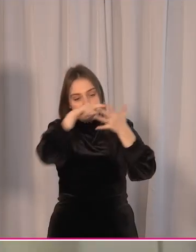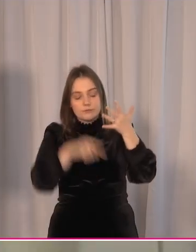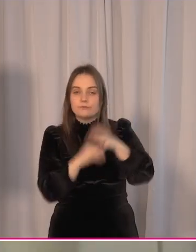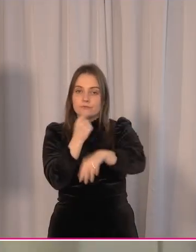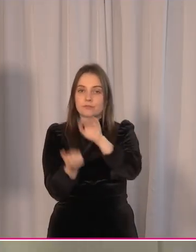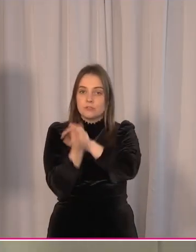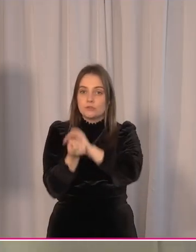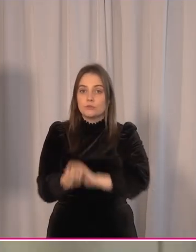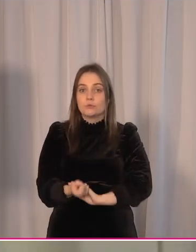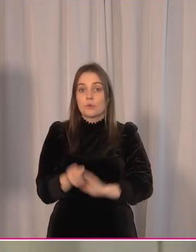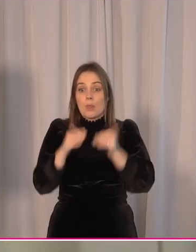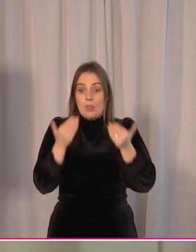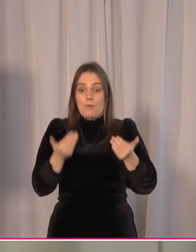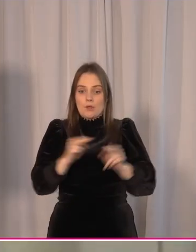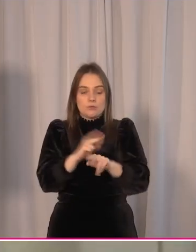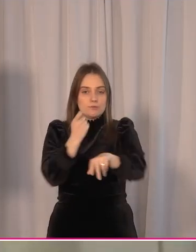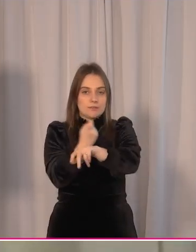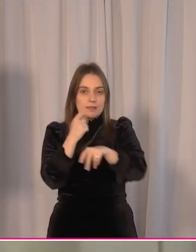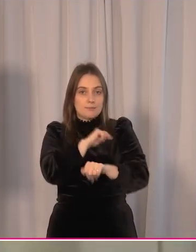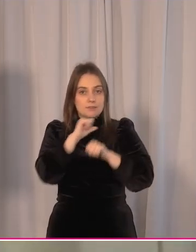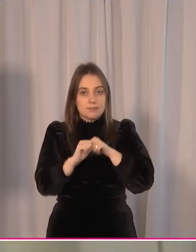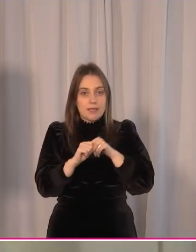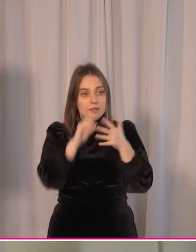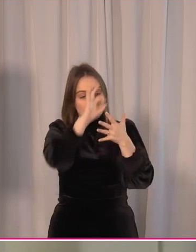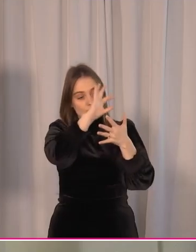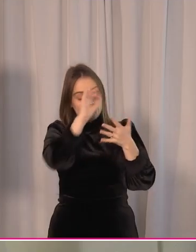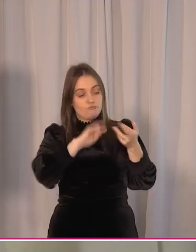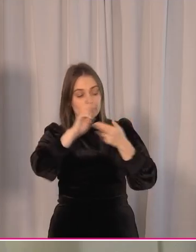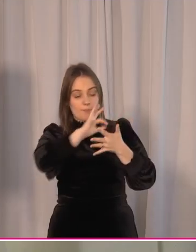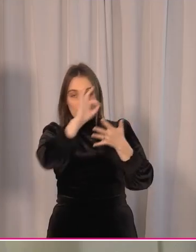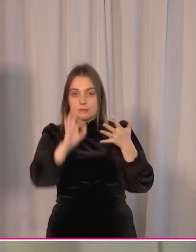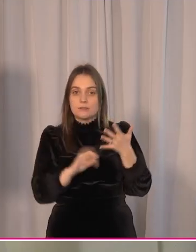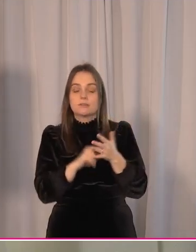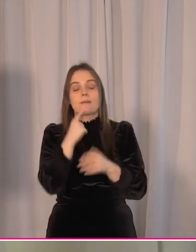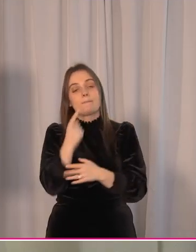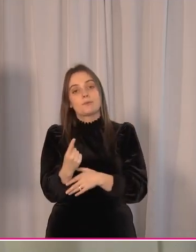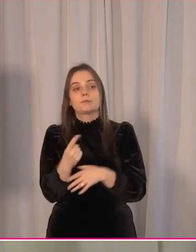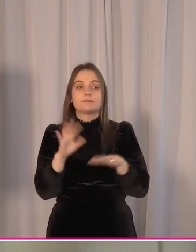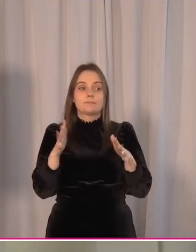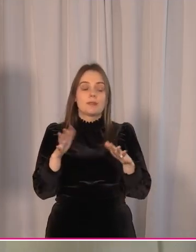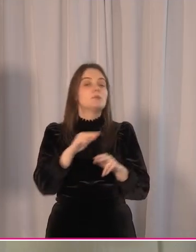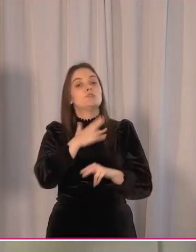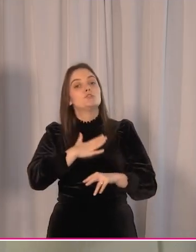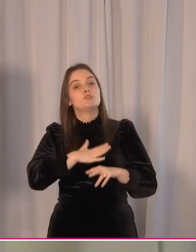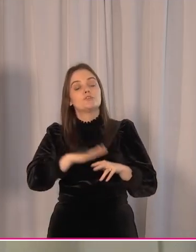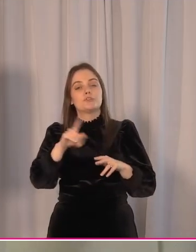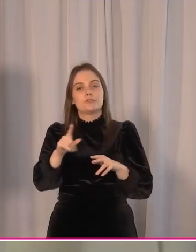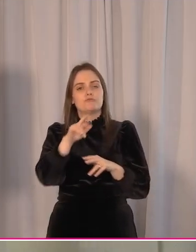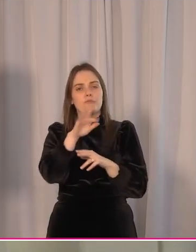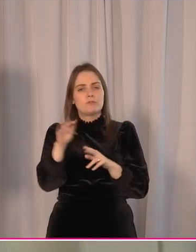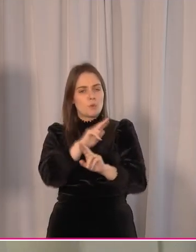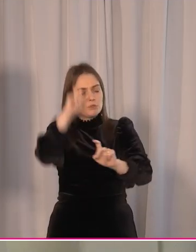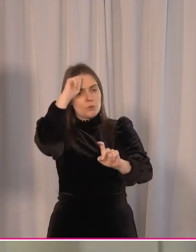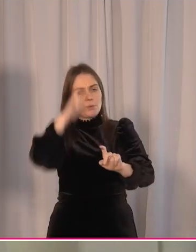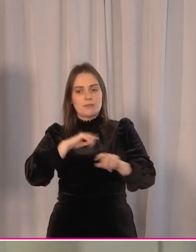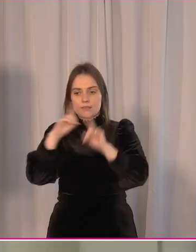And I don't think we have the time, unfortunately, today to deal with all of them. But maybe just to reference, I don't think the